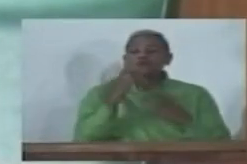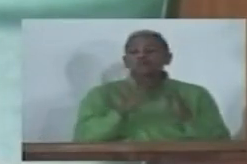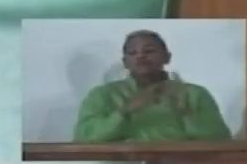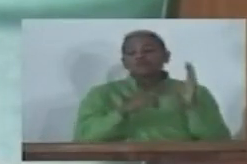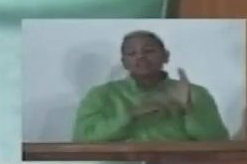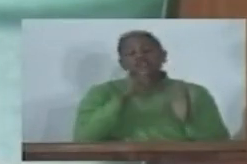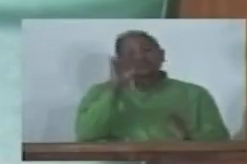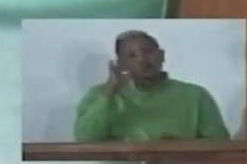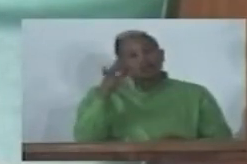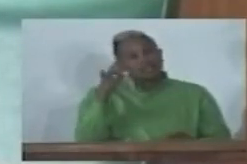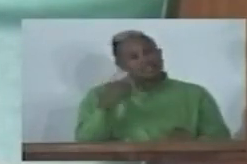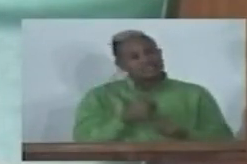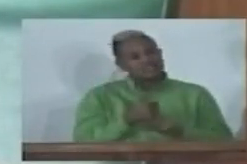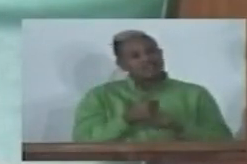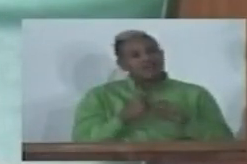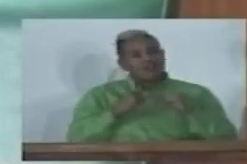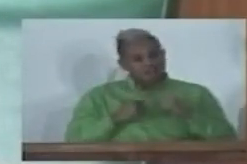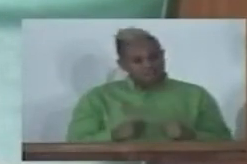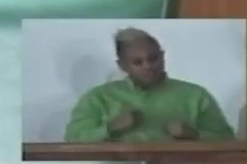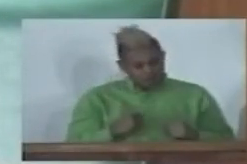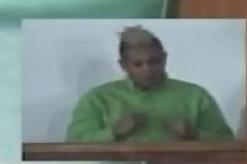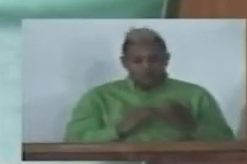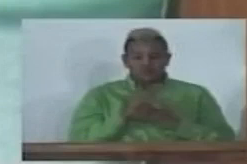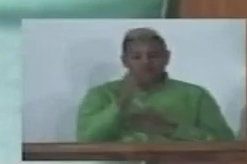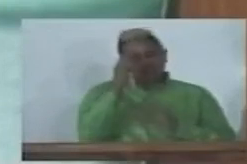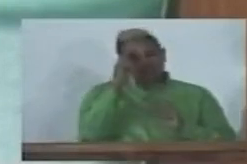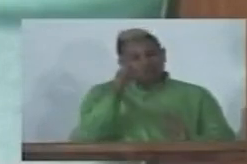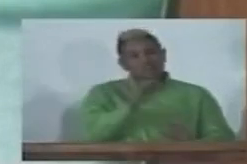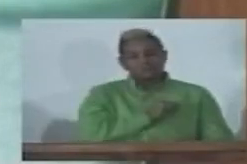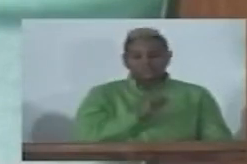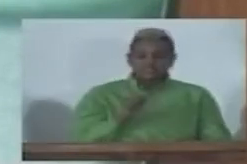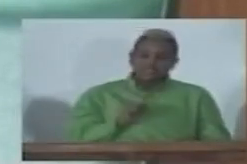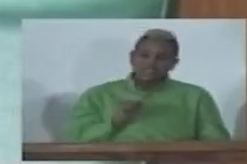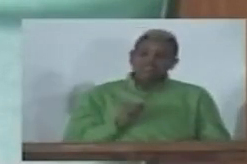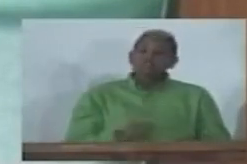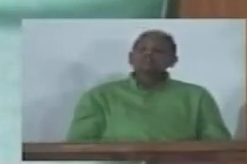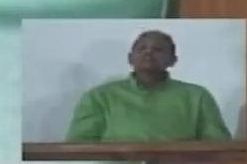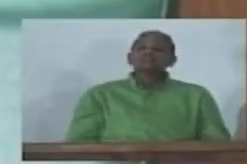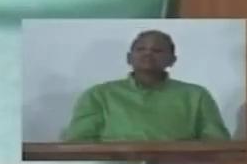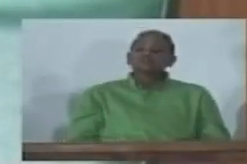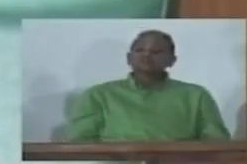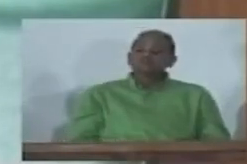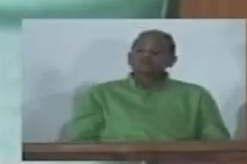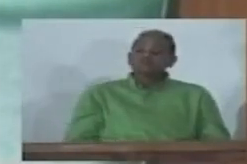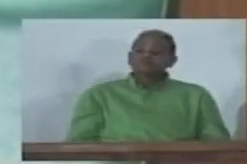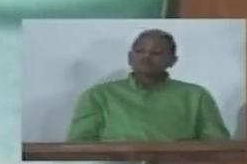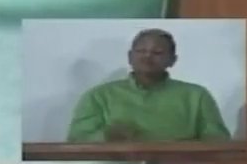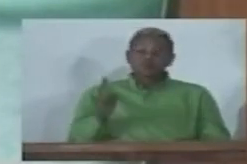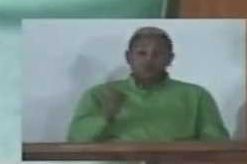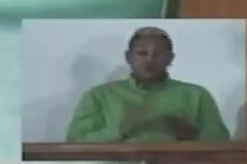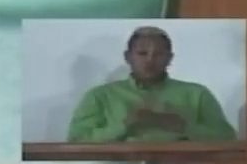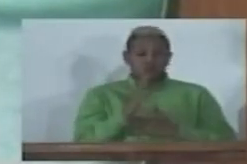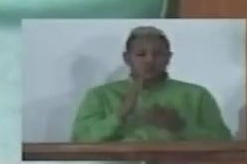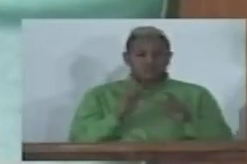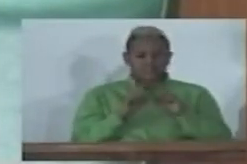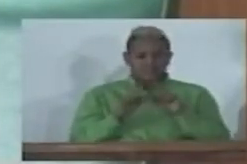Regulations 2018 were affirmed by the Honourable Senate, and whereas, by virtue of